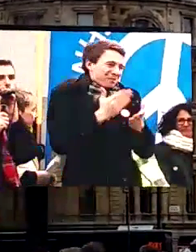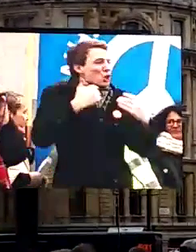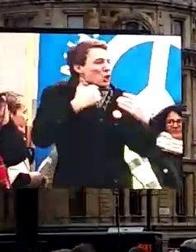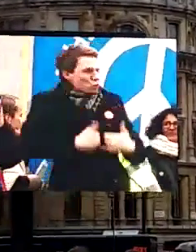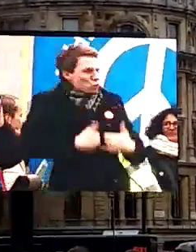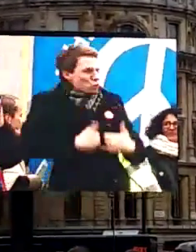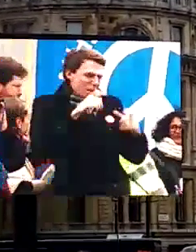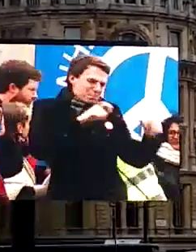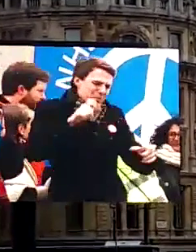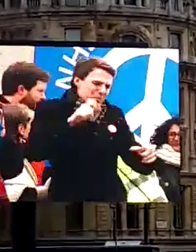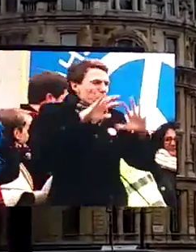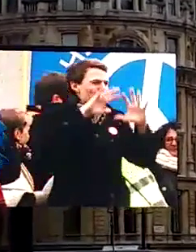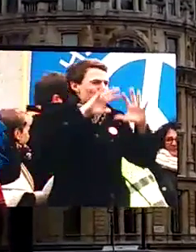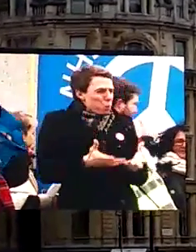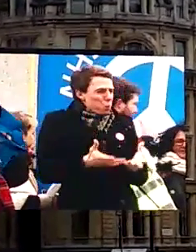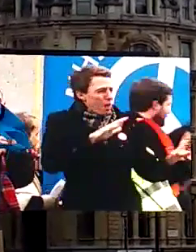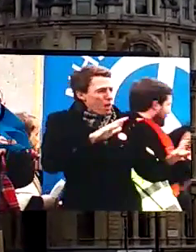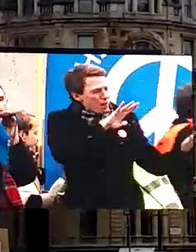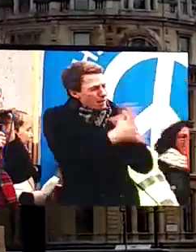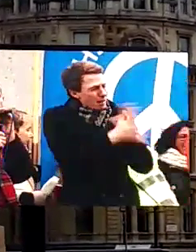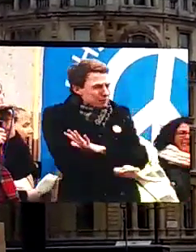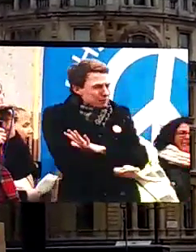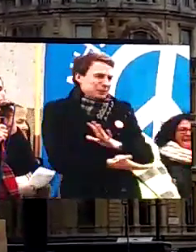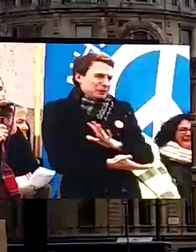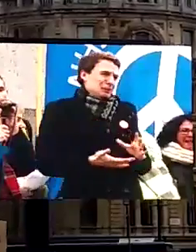and we cannot allow that to happen.